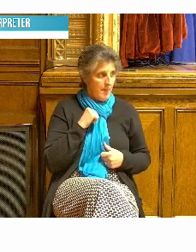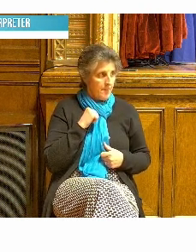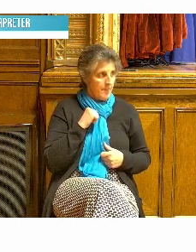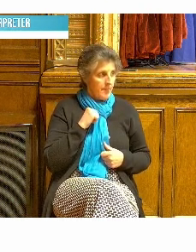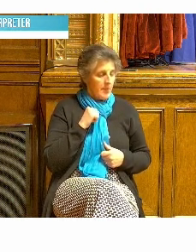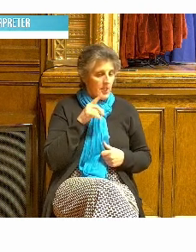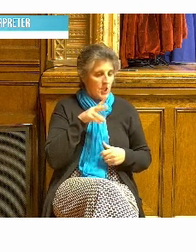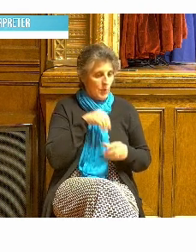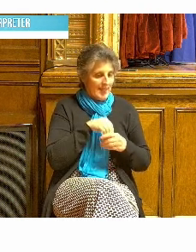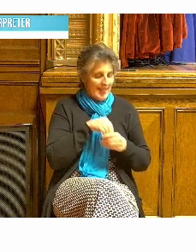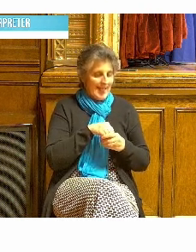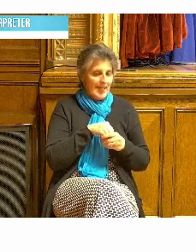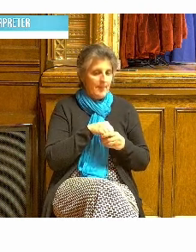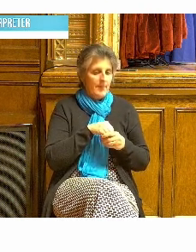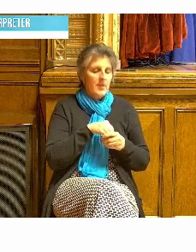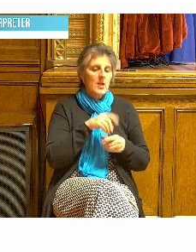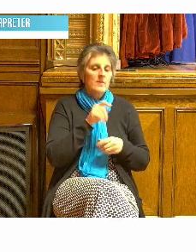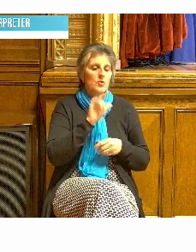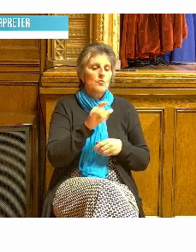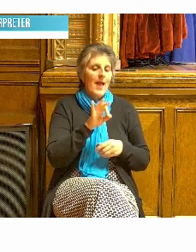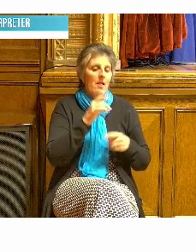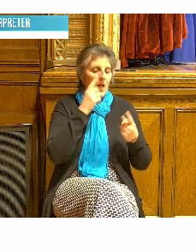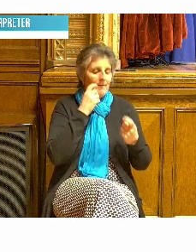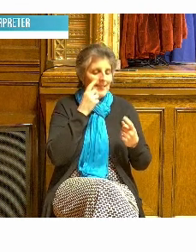She was in the Trail of Tears.